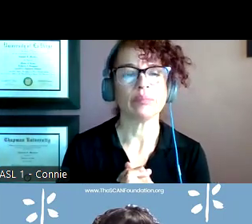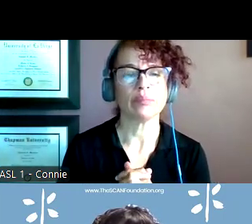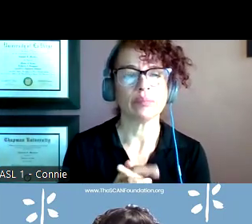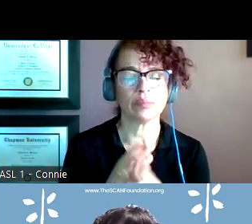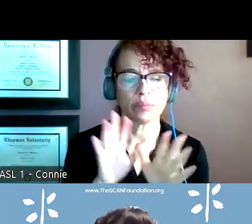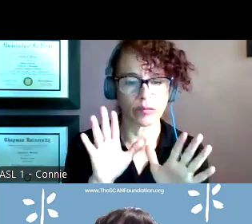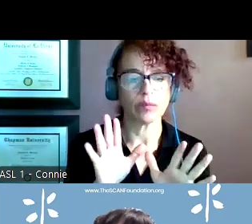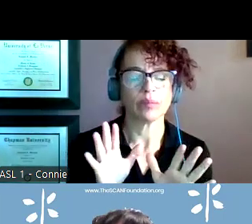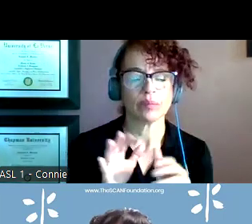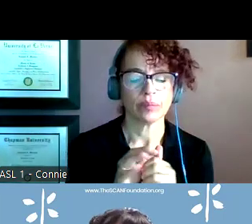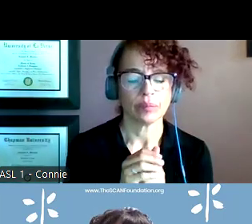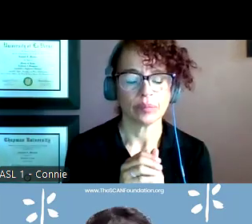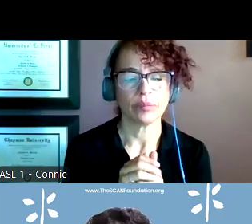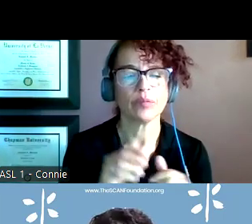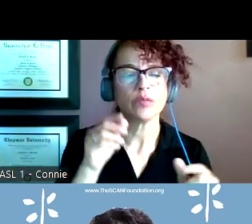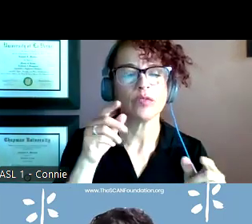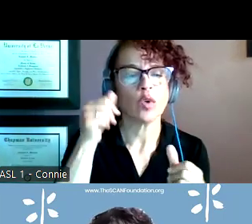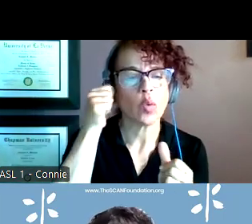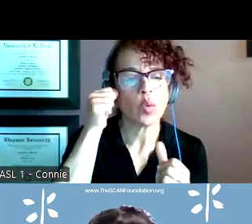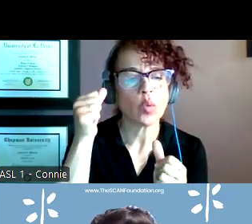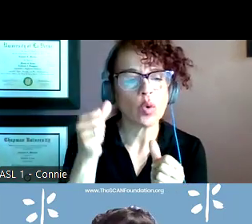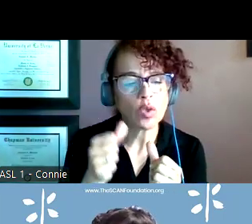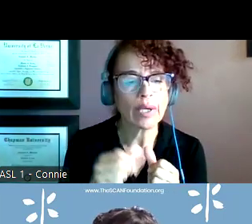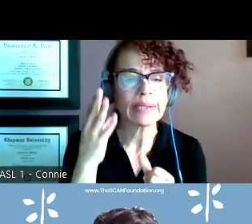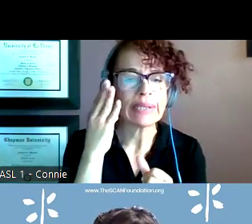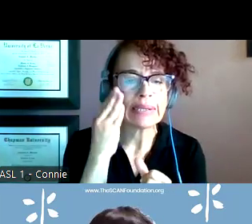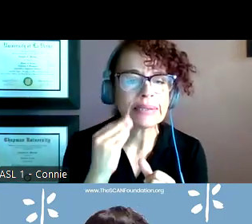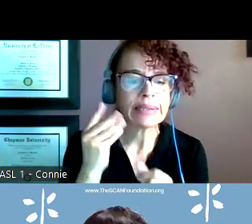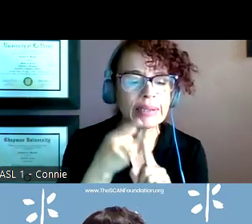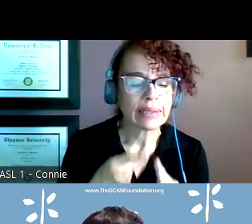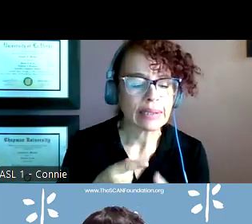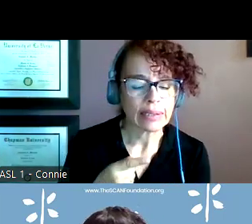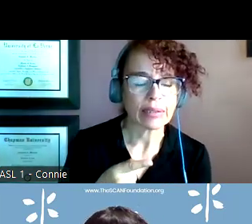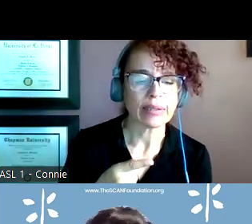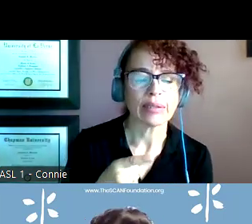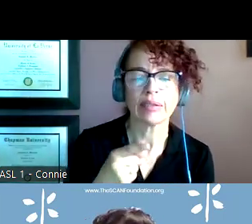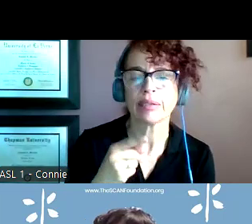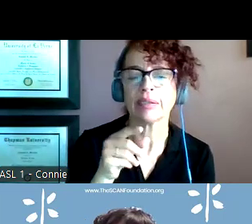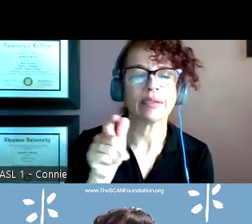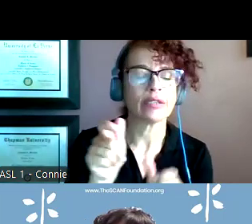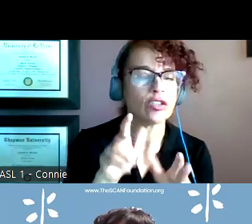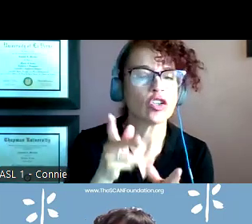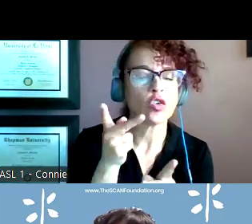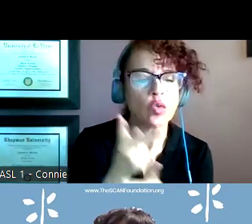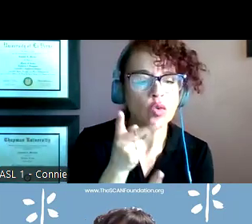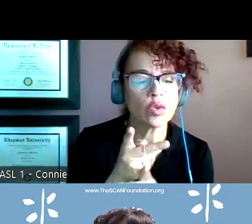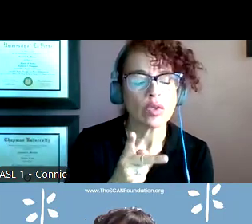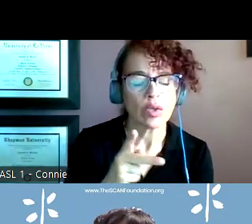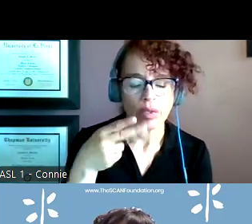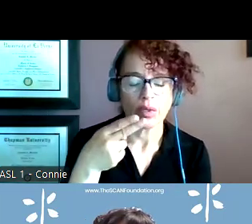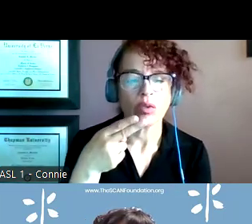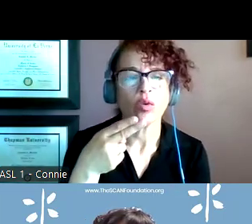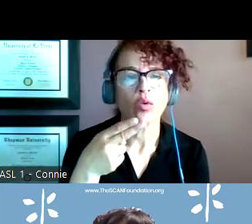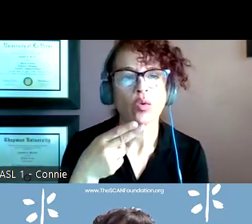Okay, here we go. We learned about the experiences from IHSS carved into managed care during CCI, and